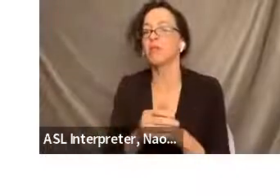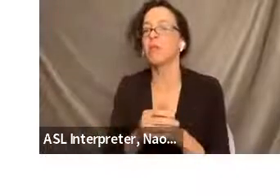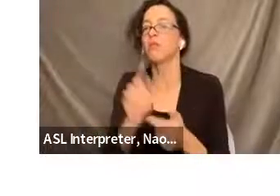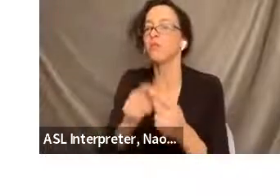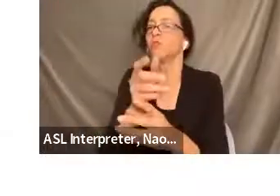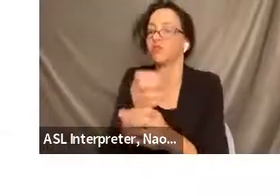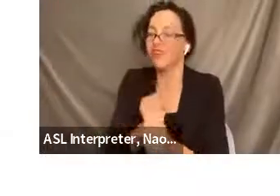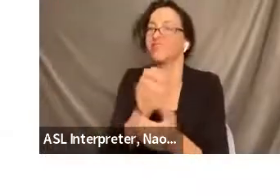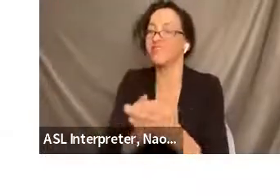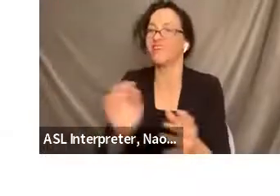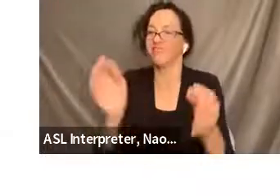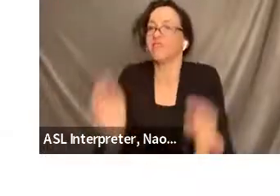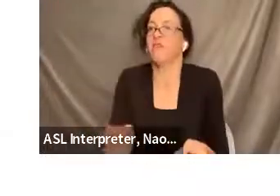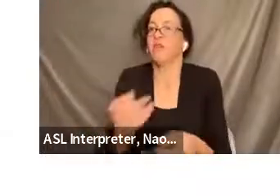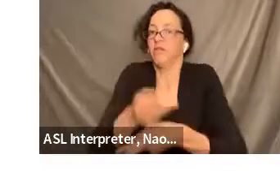slide.